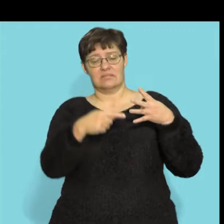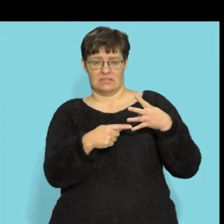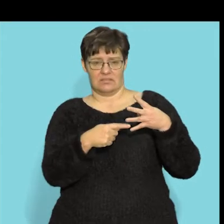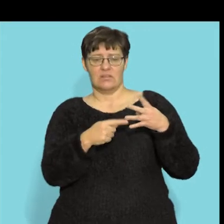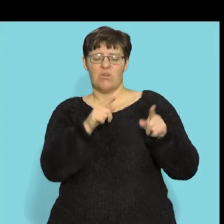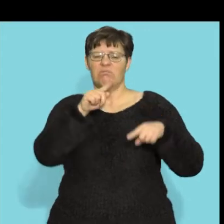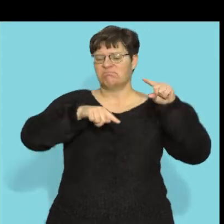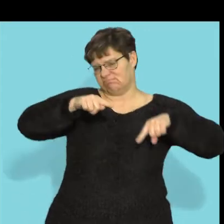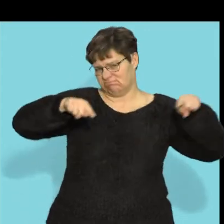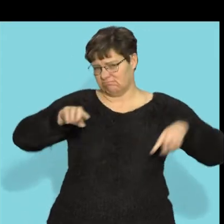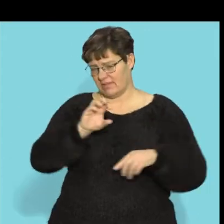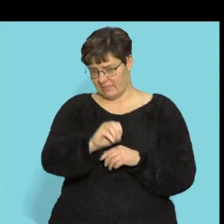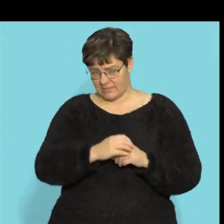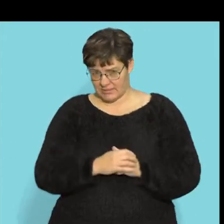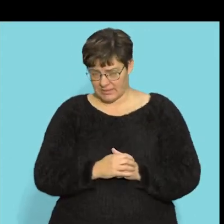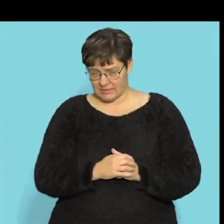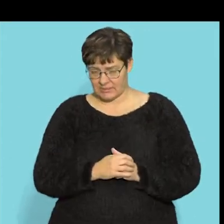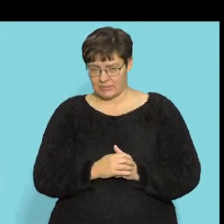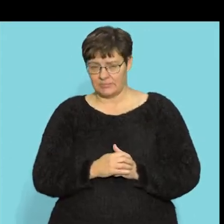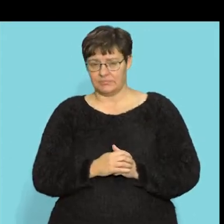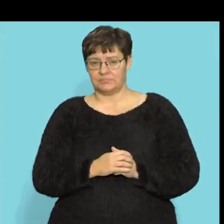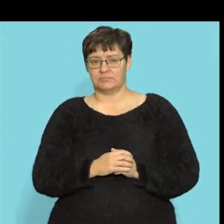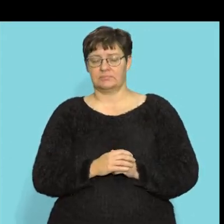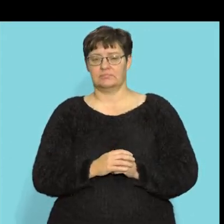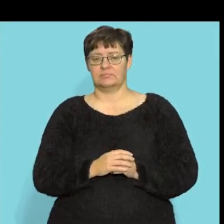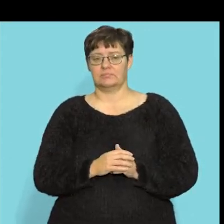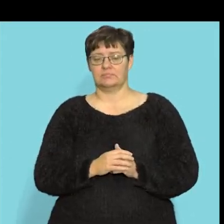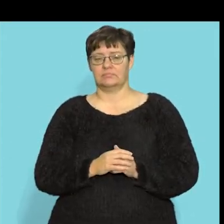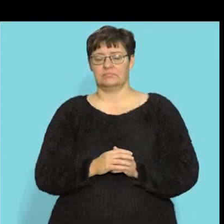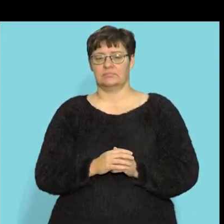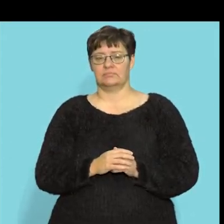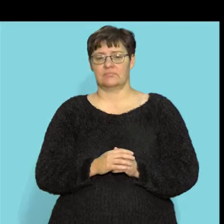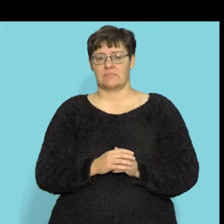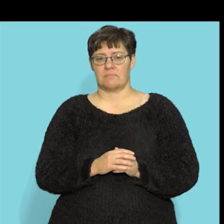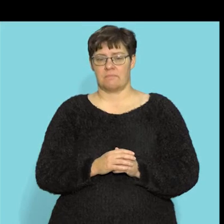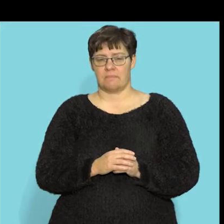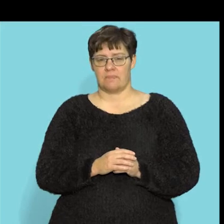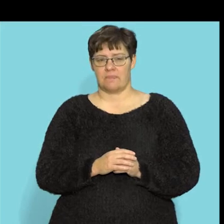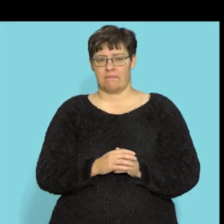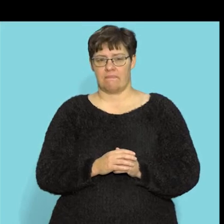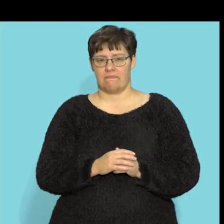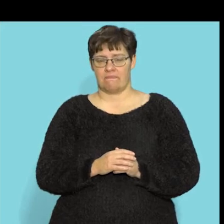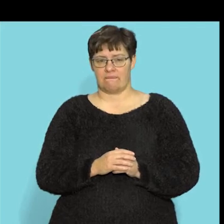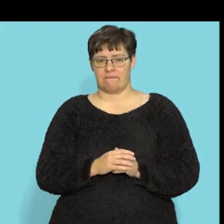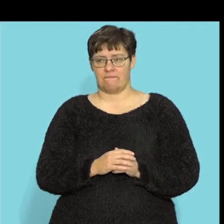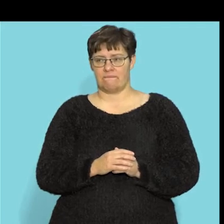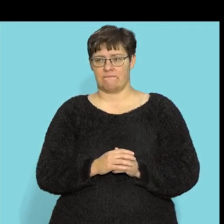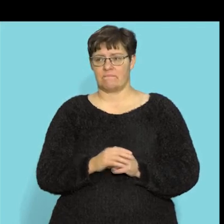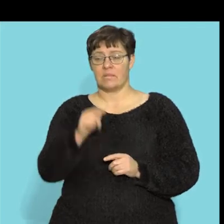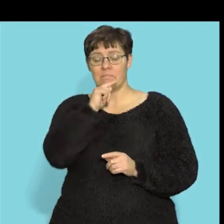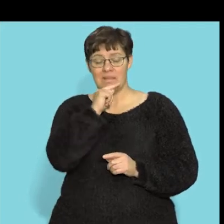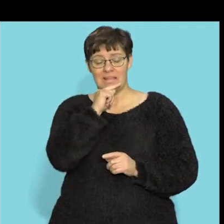resistance, it can be the type of material, the length of material, the diameter, or